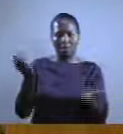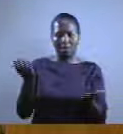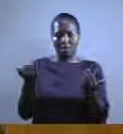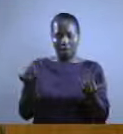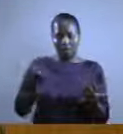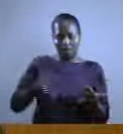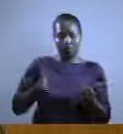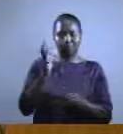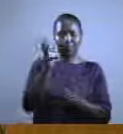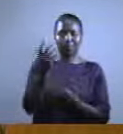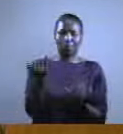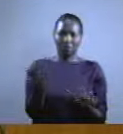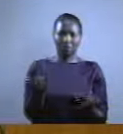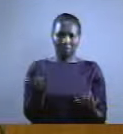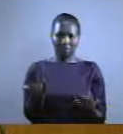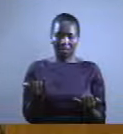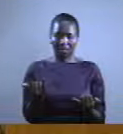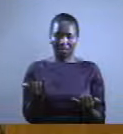debate today,